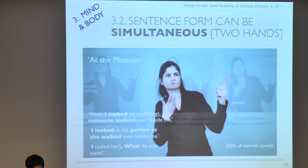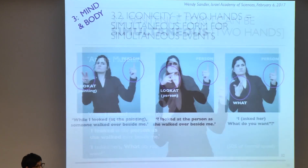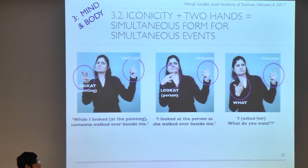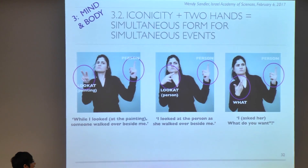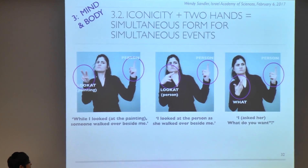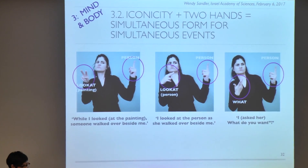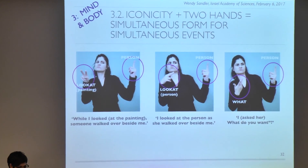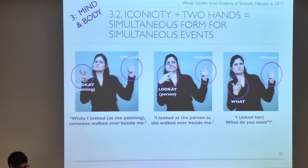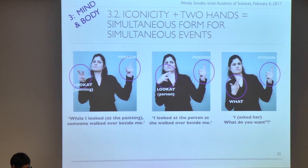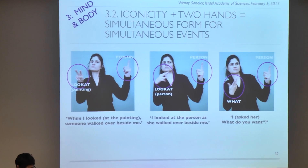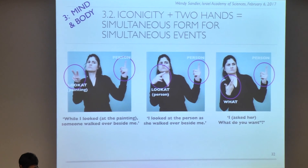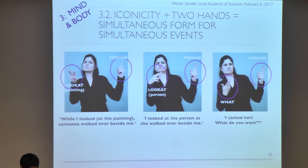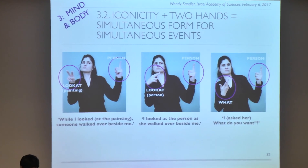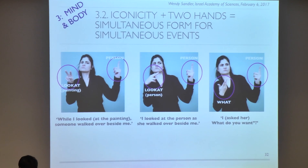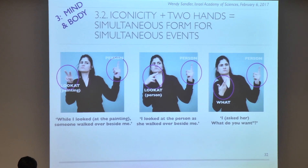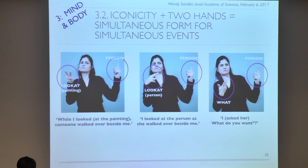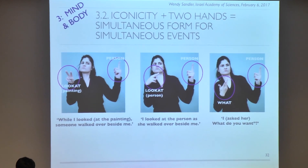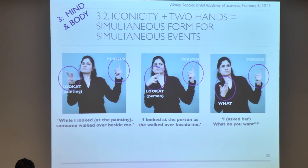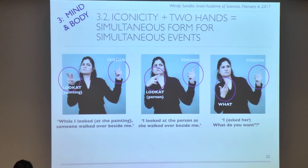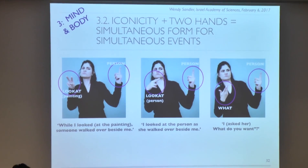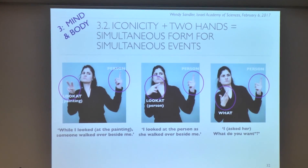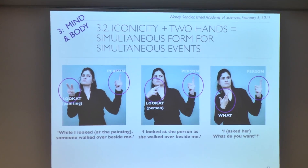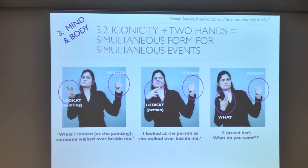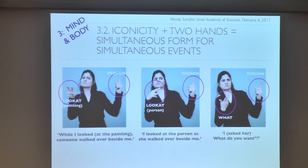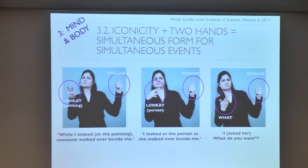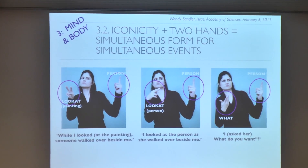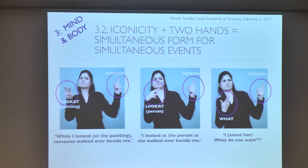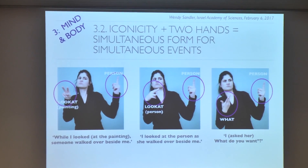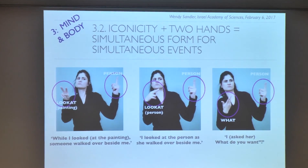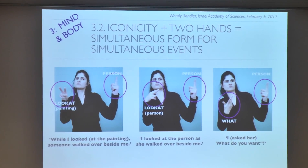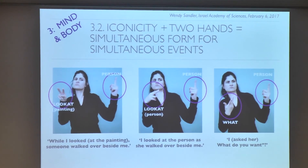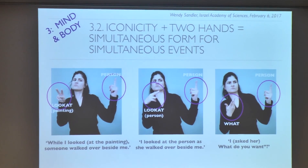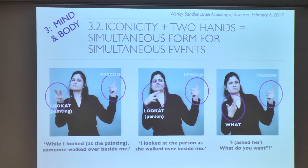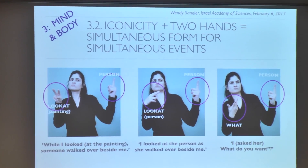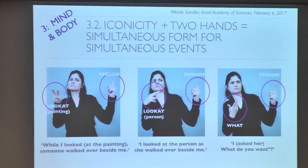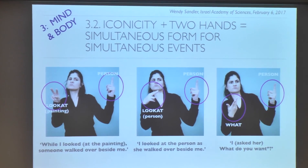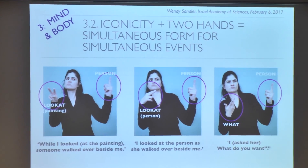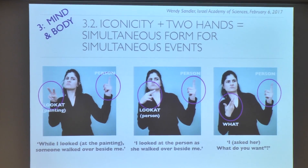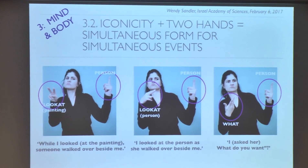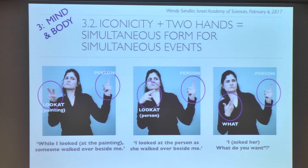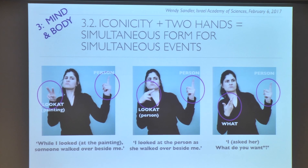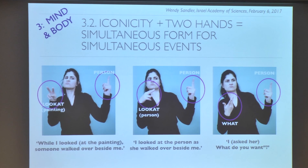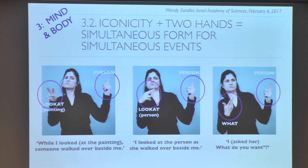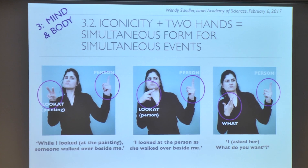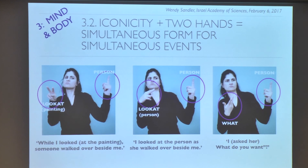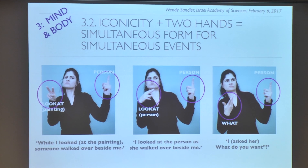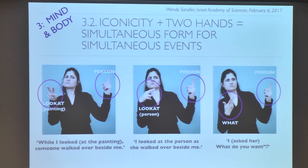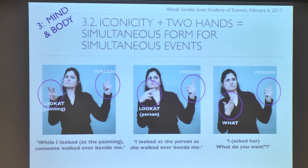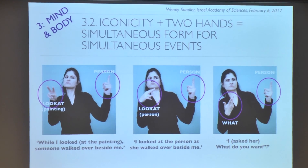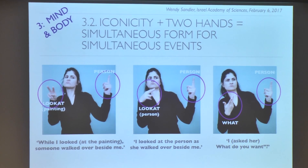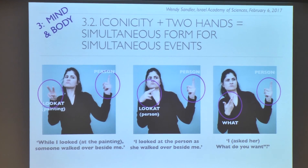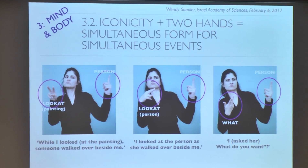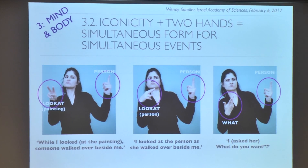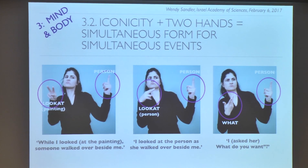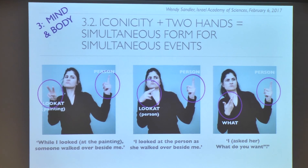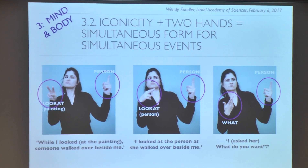So what do we have here? To slow it down, I'll just give you the still shots and describe what she's doing. While I looked at the painting, so she's using the sign look at